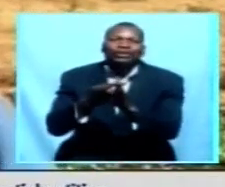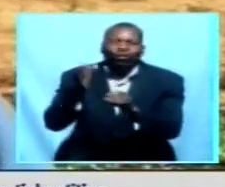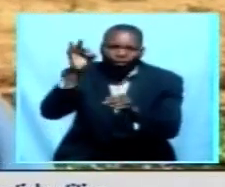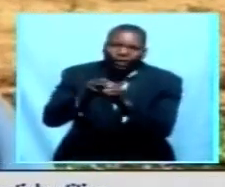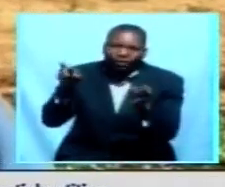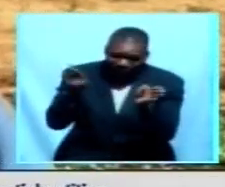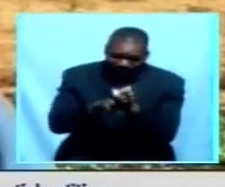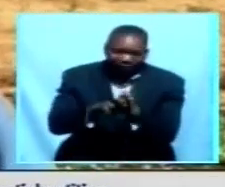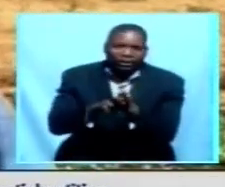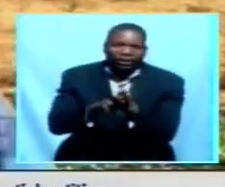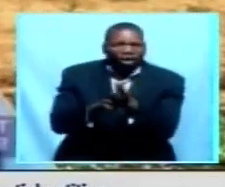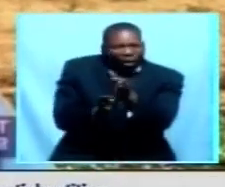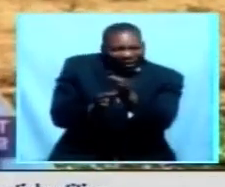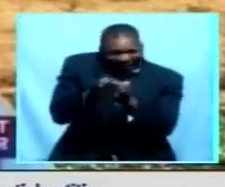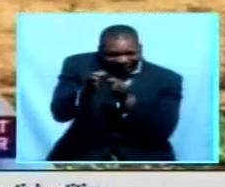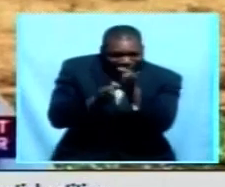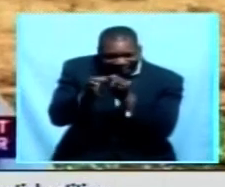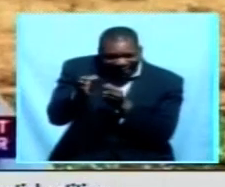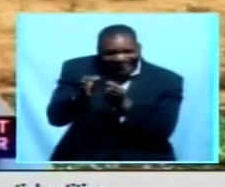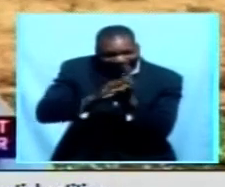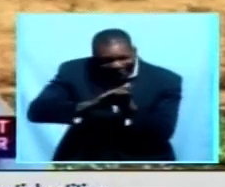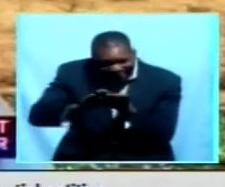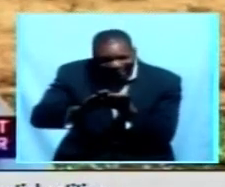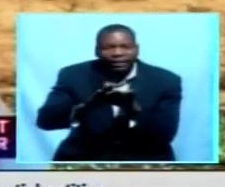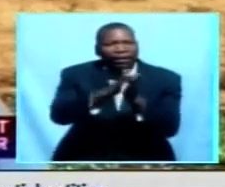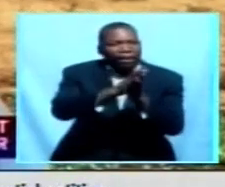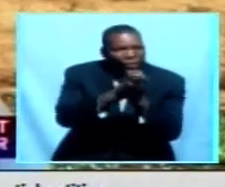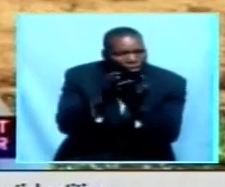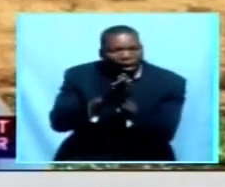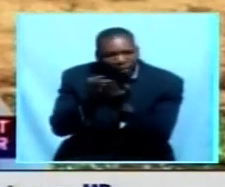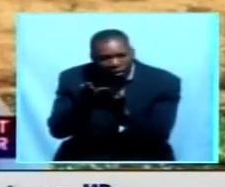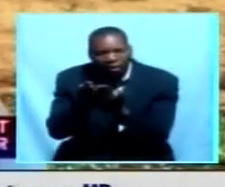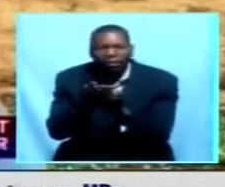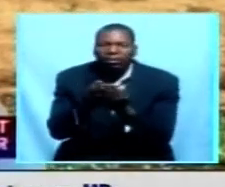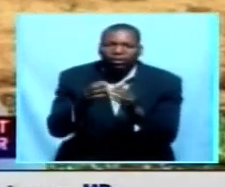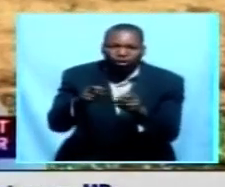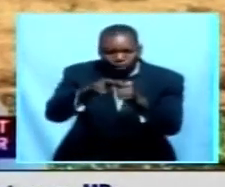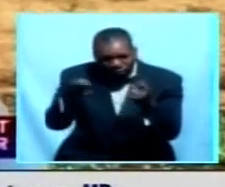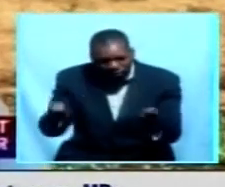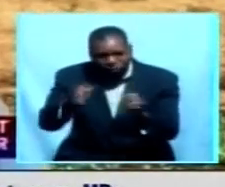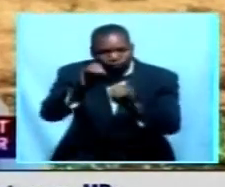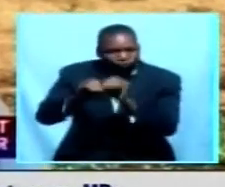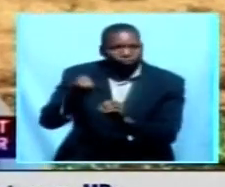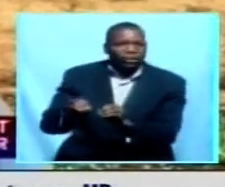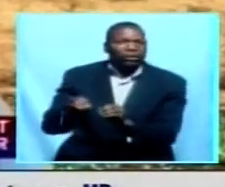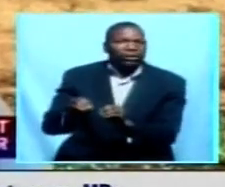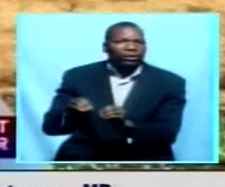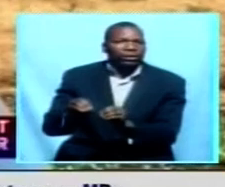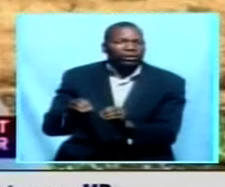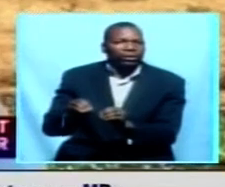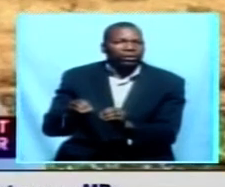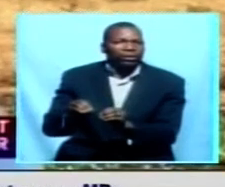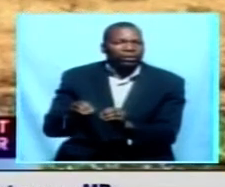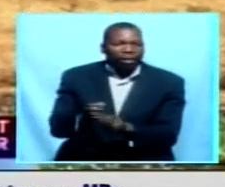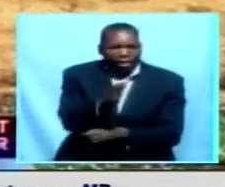ikakwatu bulondoloshi. Wakapitemo, natuma buku, mapepa, newspaper, ukutila kutuakanya,